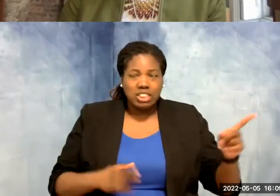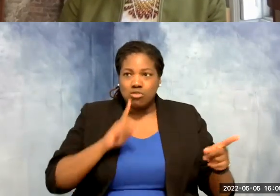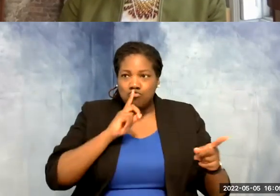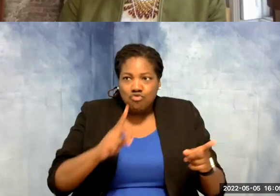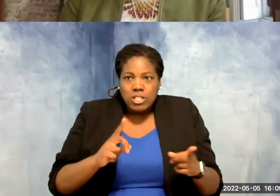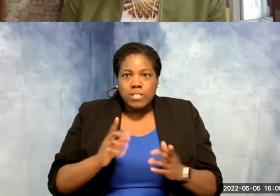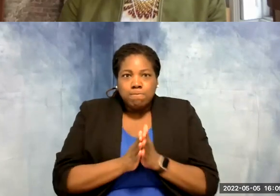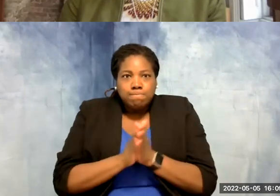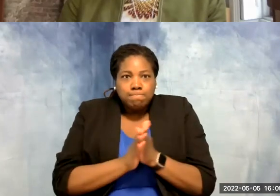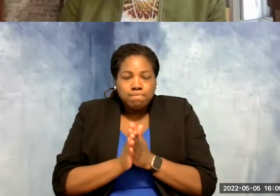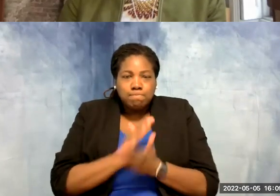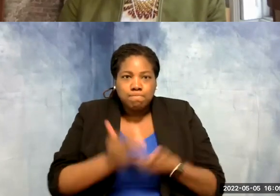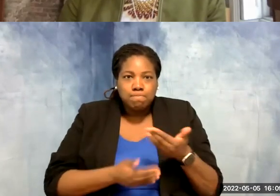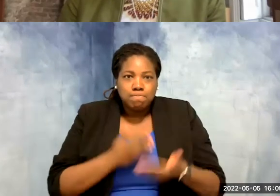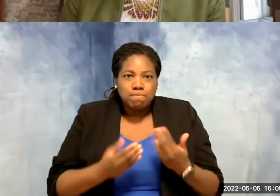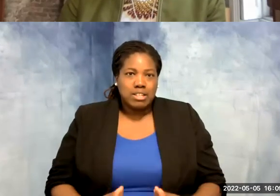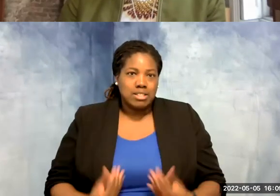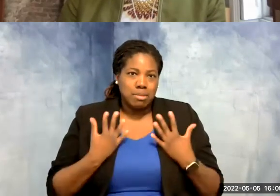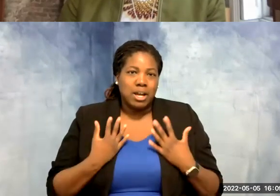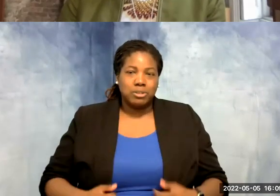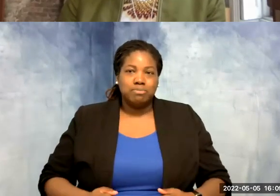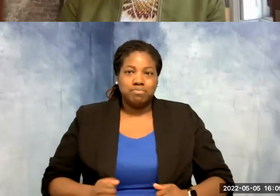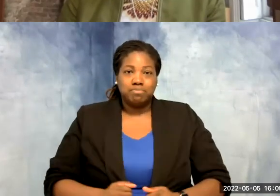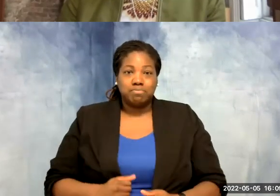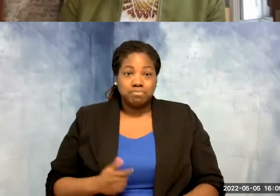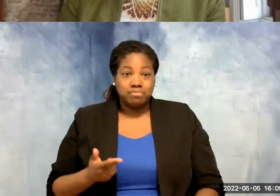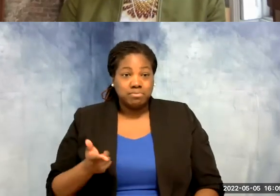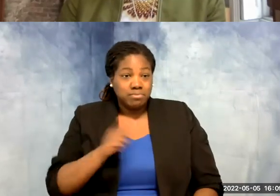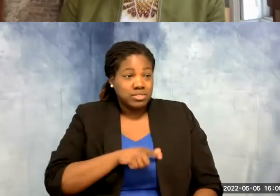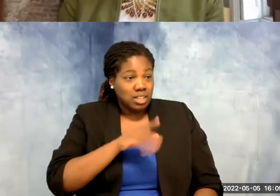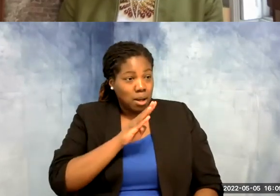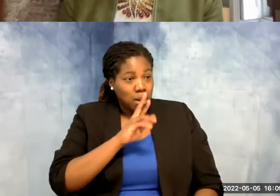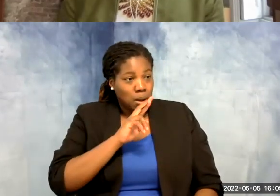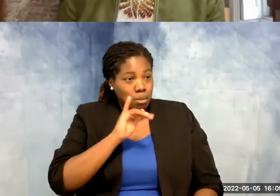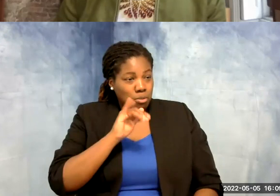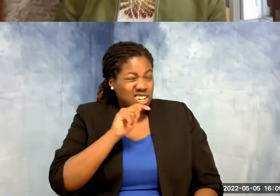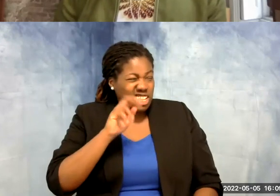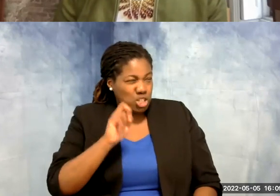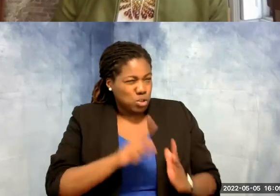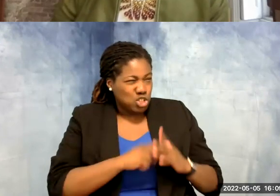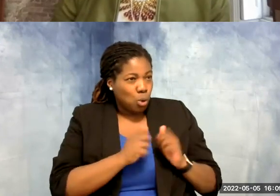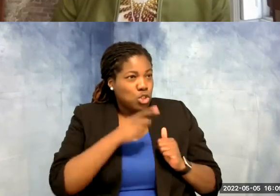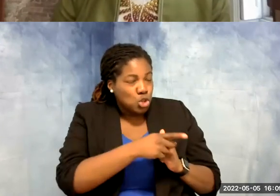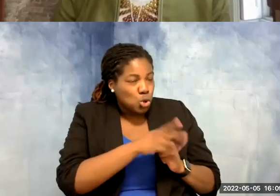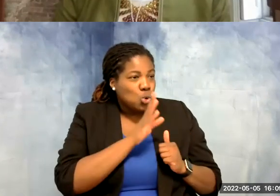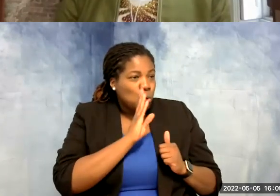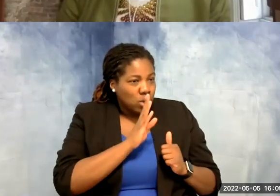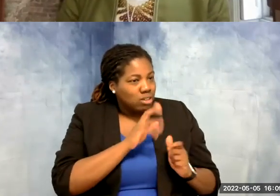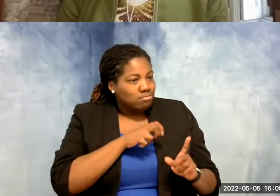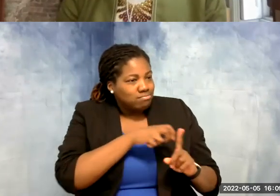and inspired. I'm going to turn to Brigitte. We started with you, so now let's bring it back to